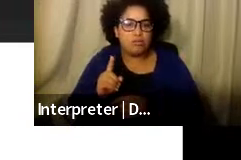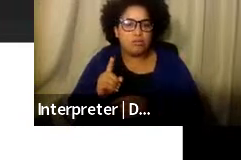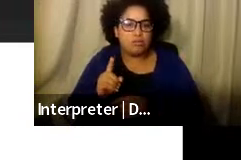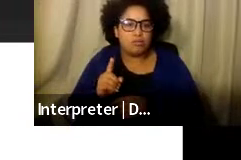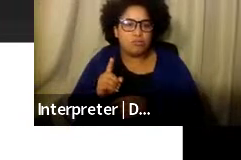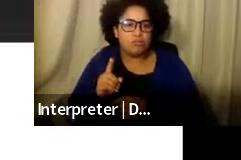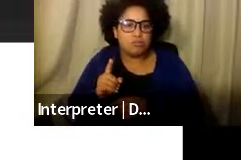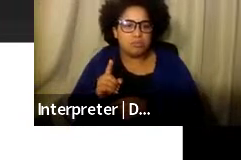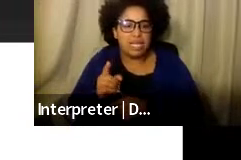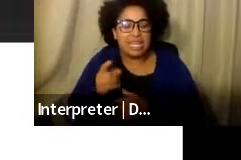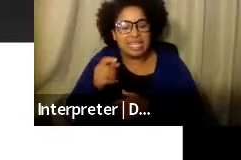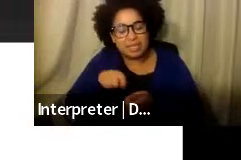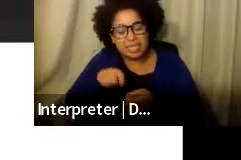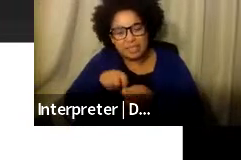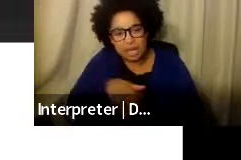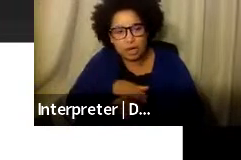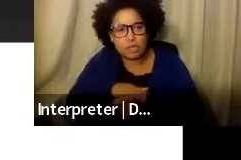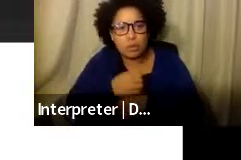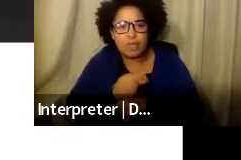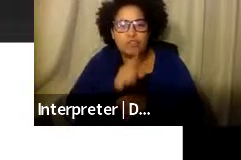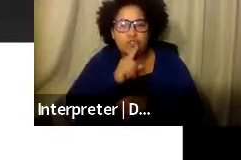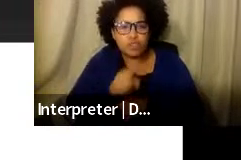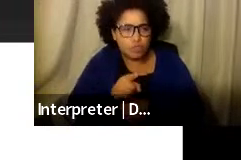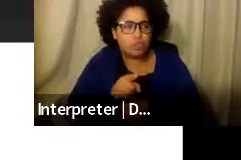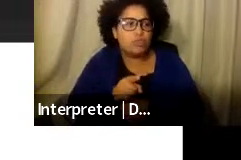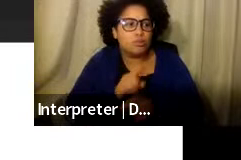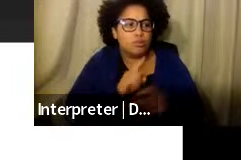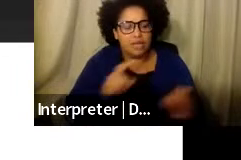in specific neighborhoods, we'll make sure we'll get those out there.